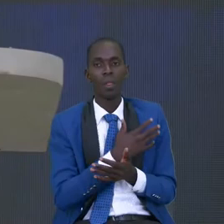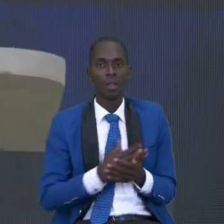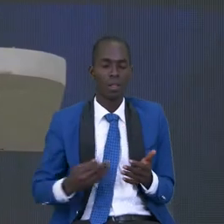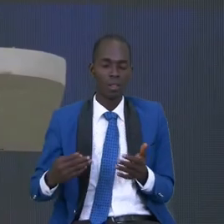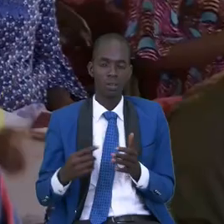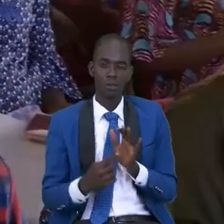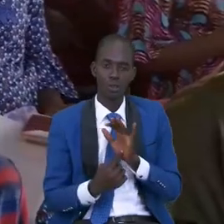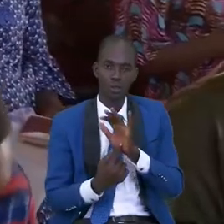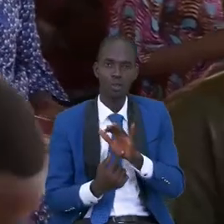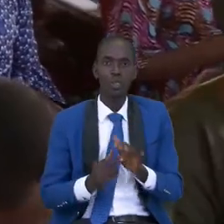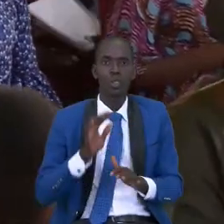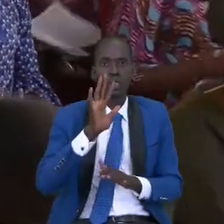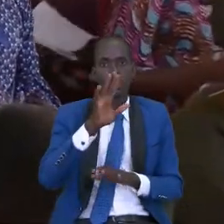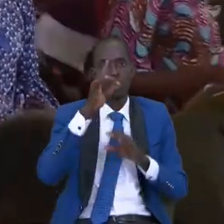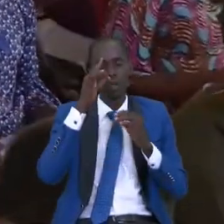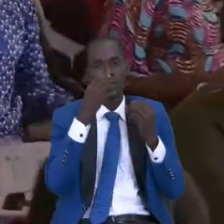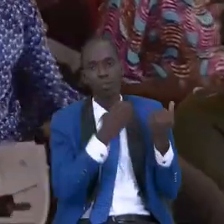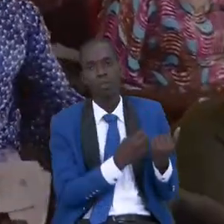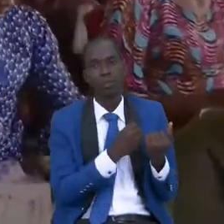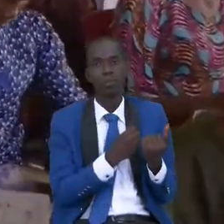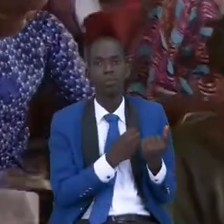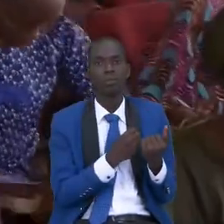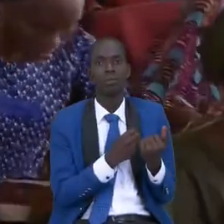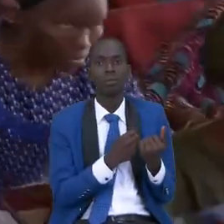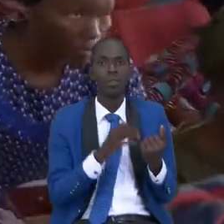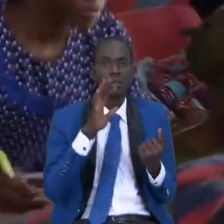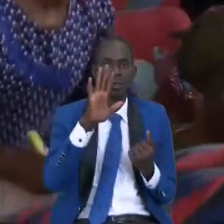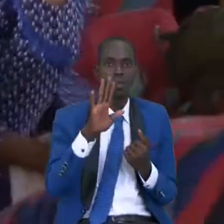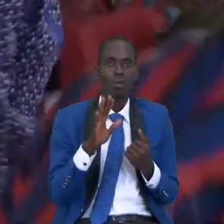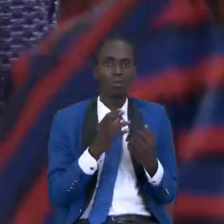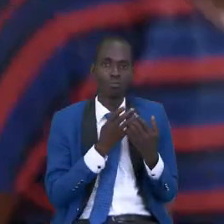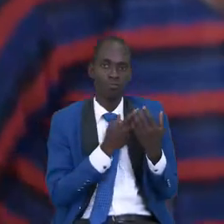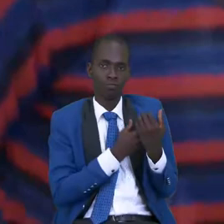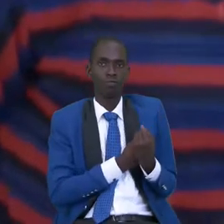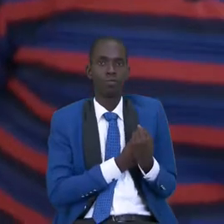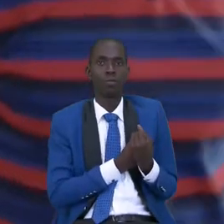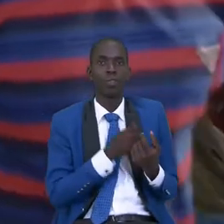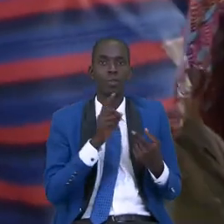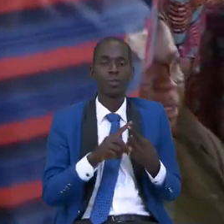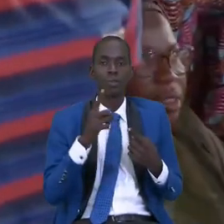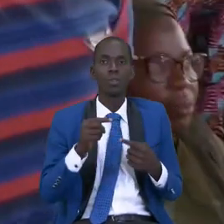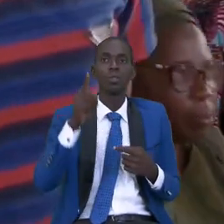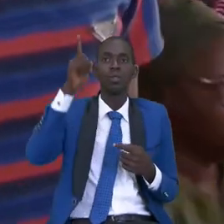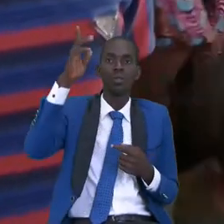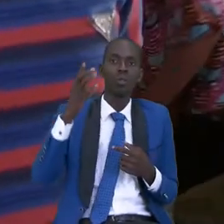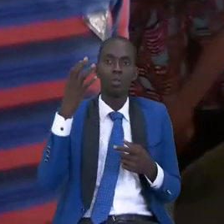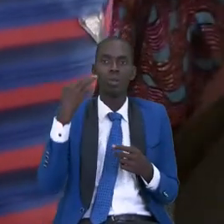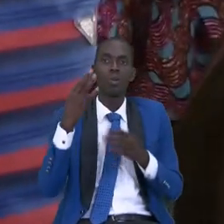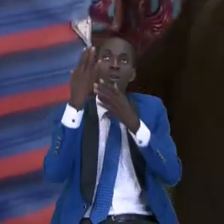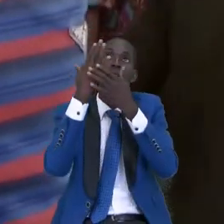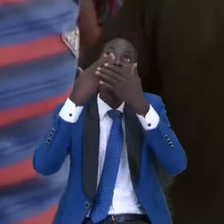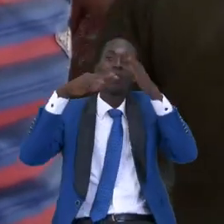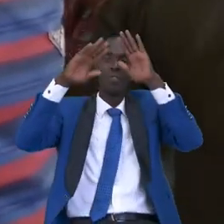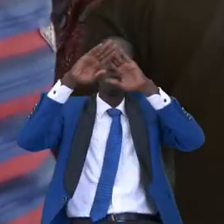your faith, your trust, your confidence to the God of heaven.